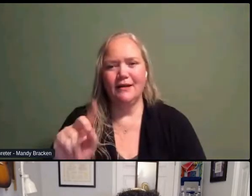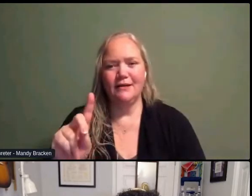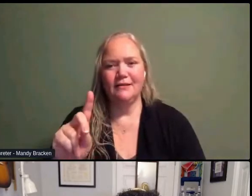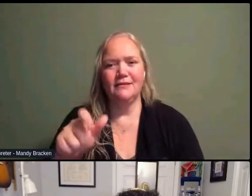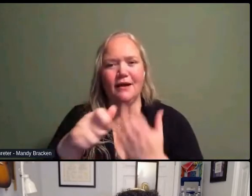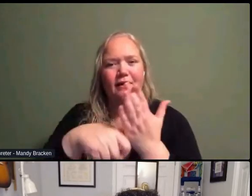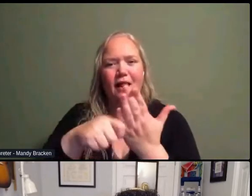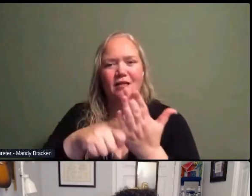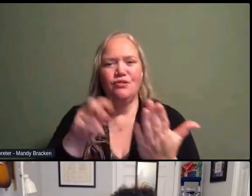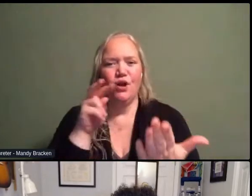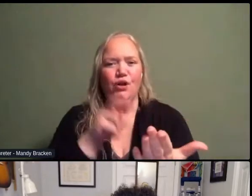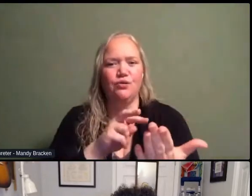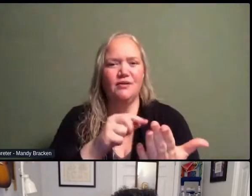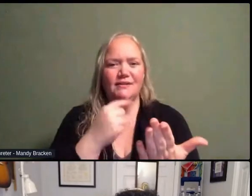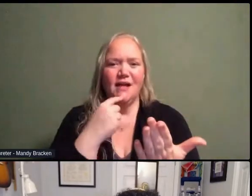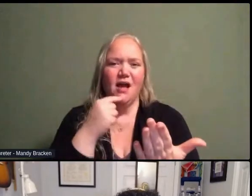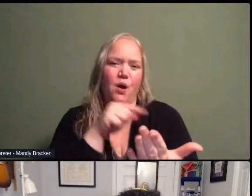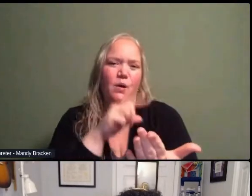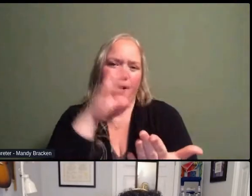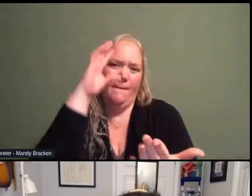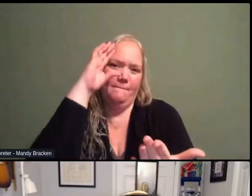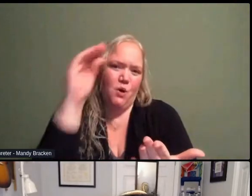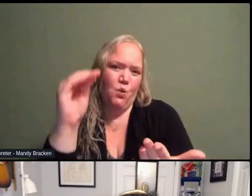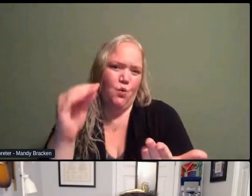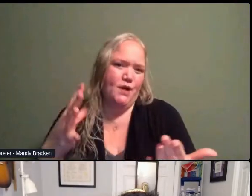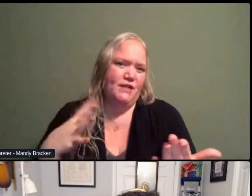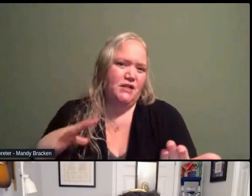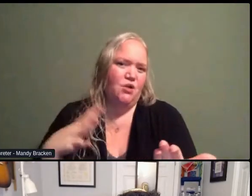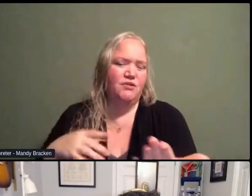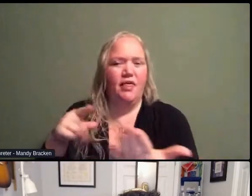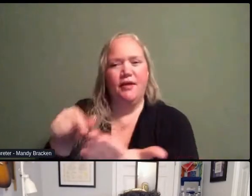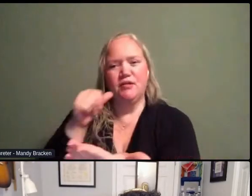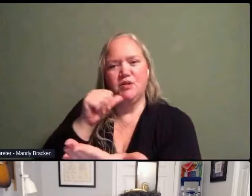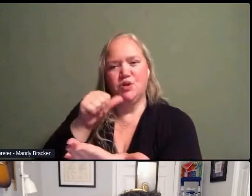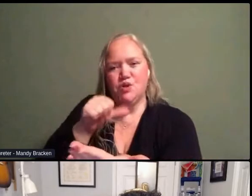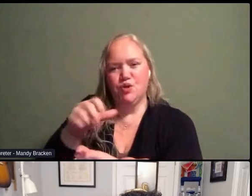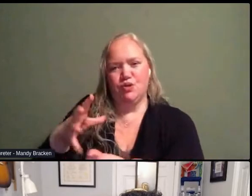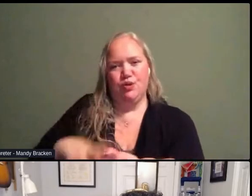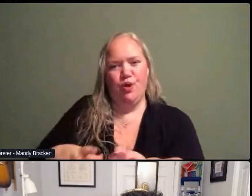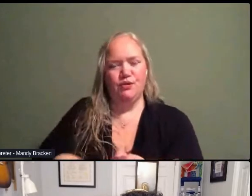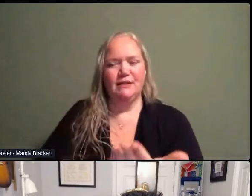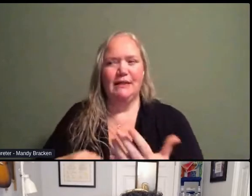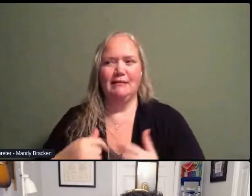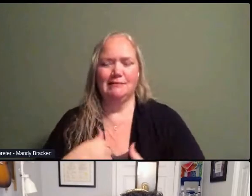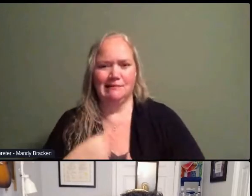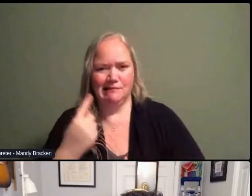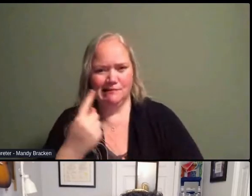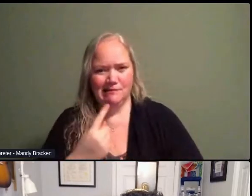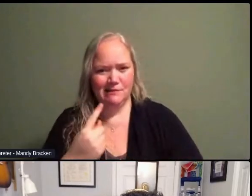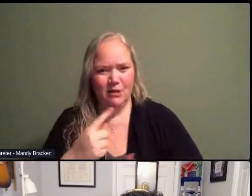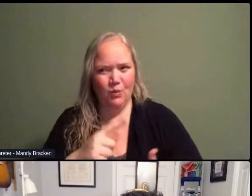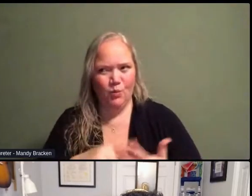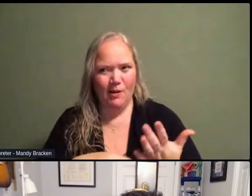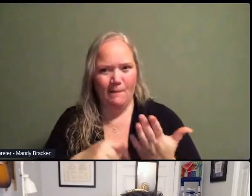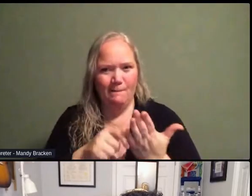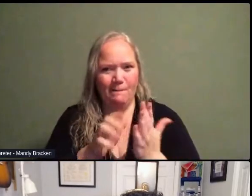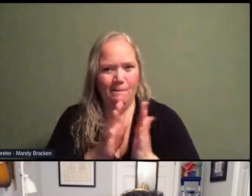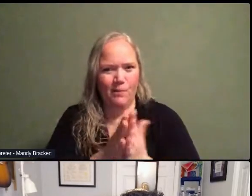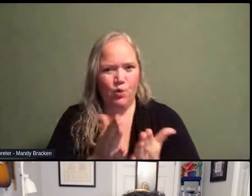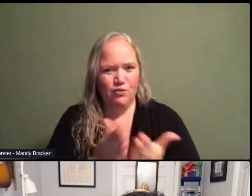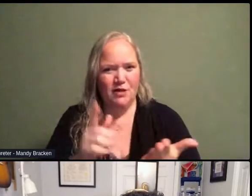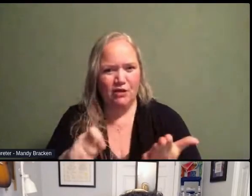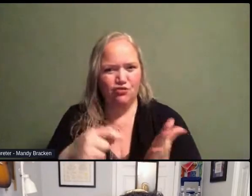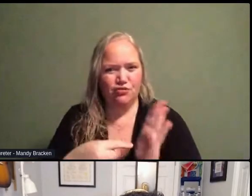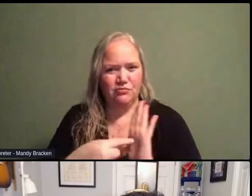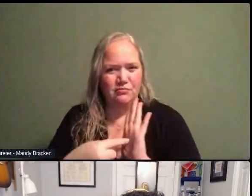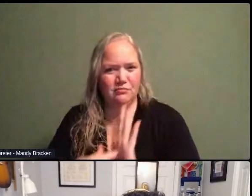with her to teach her about gender? And I was like, well, it's not really about what books you read as much as how do you talk to her about gender all the time in your life. And